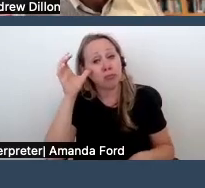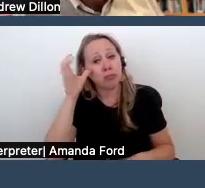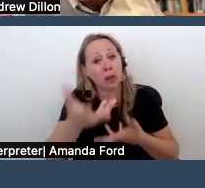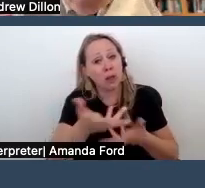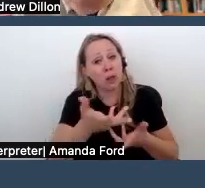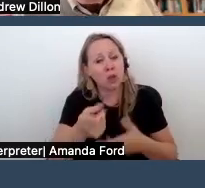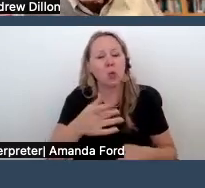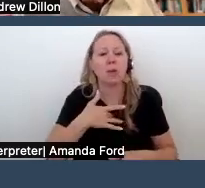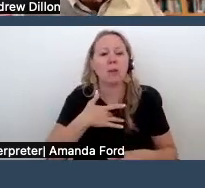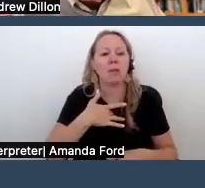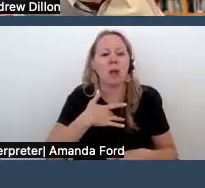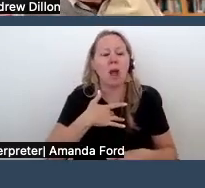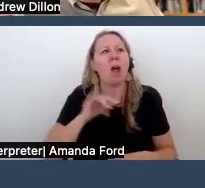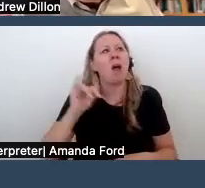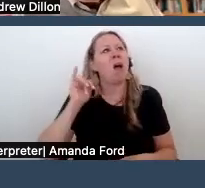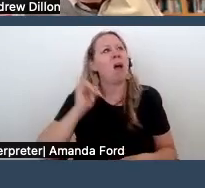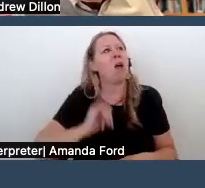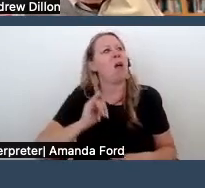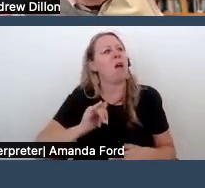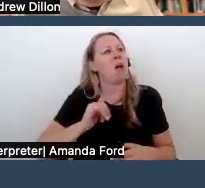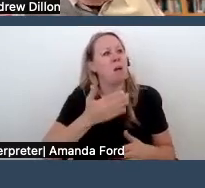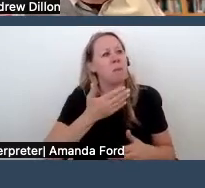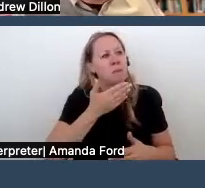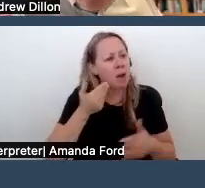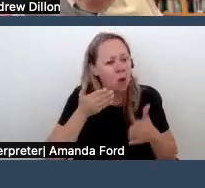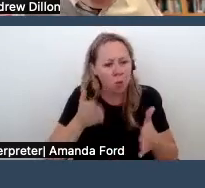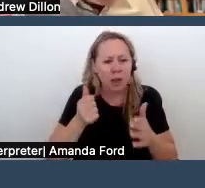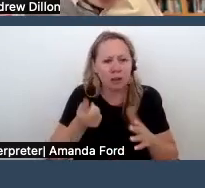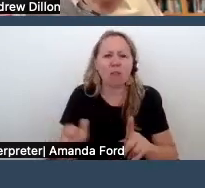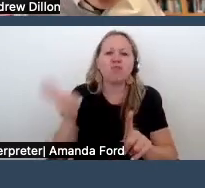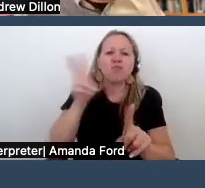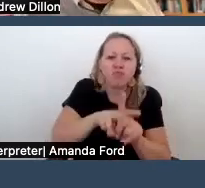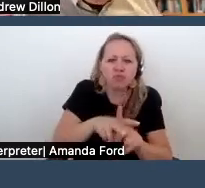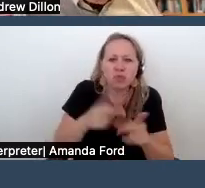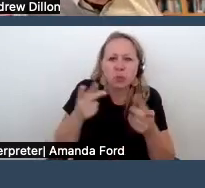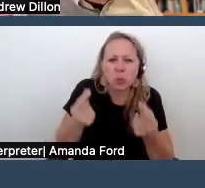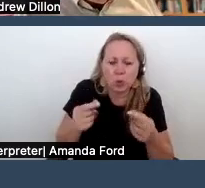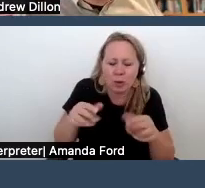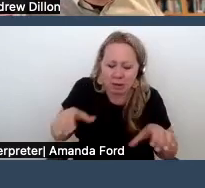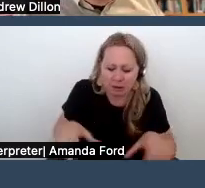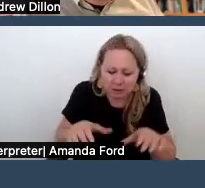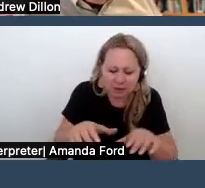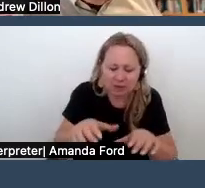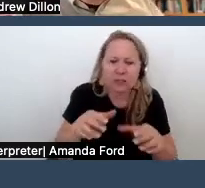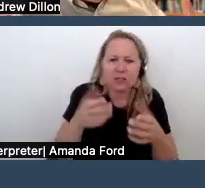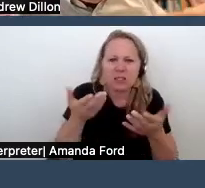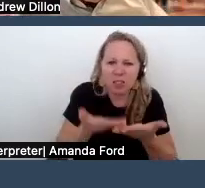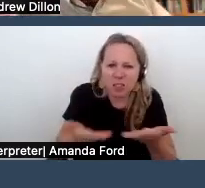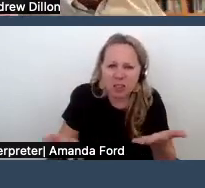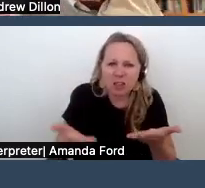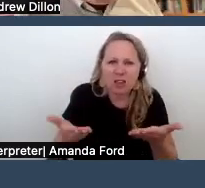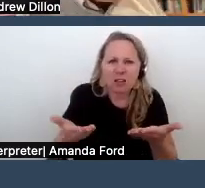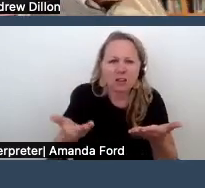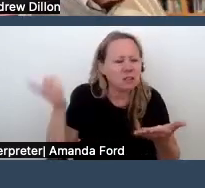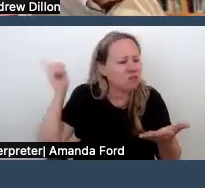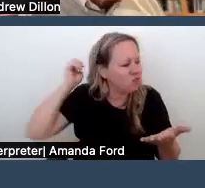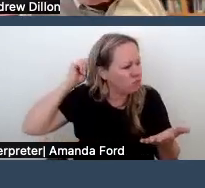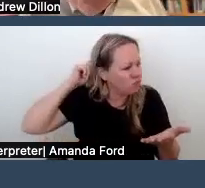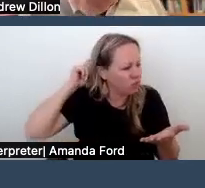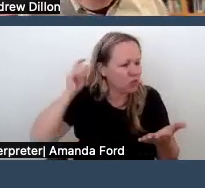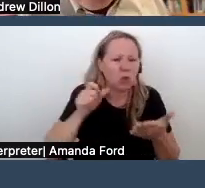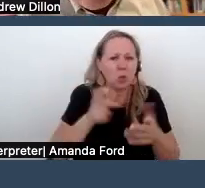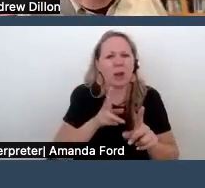sense of practical insights, activities, and steps that you can take to apply the desire and exactly